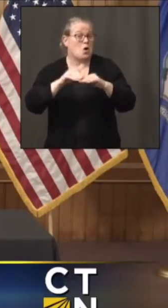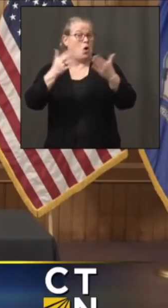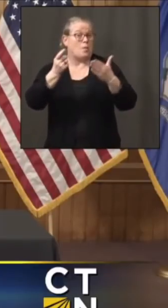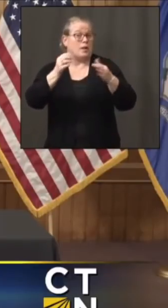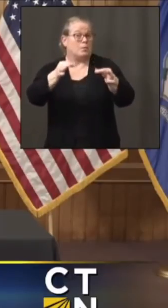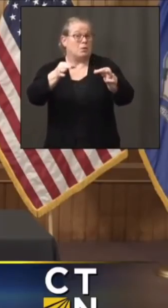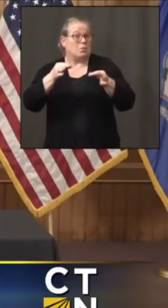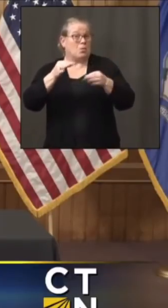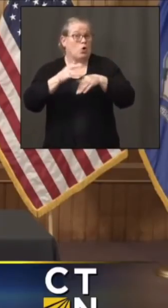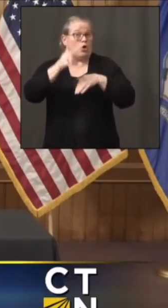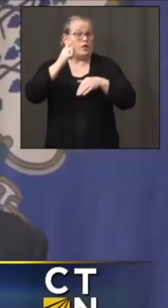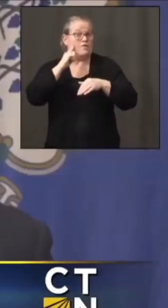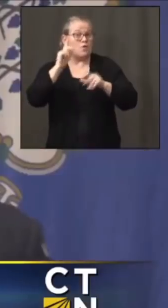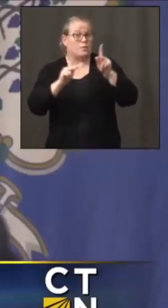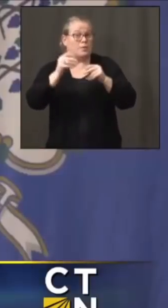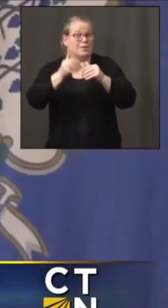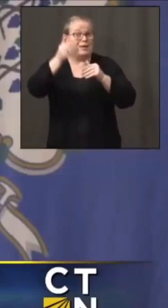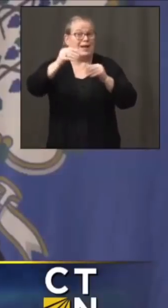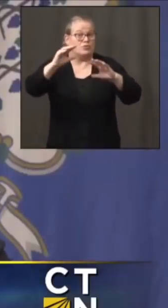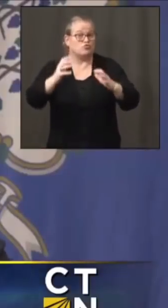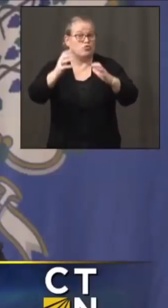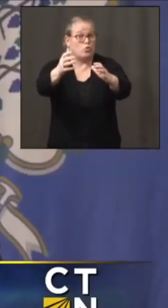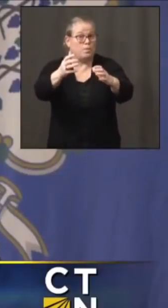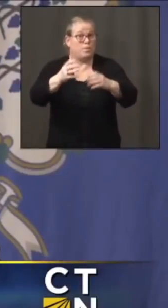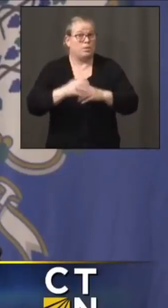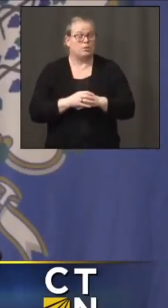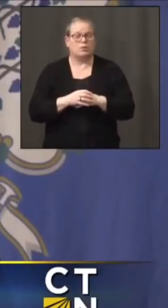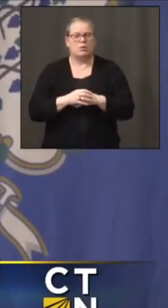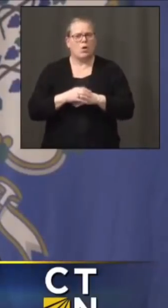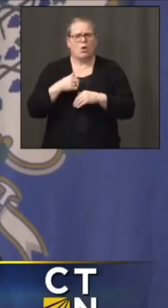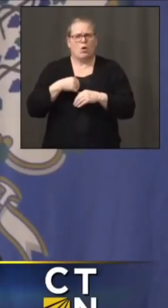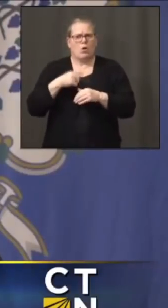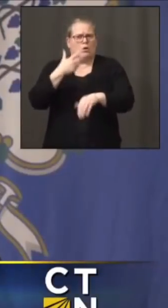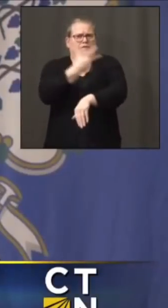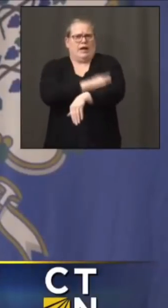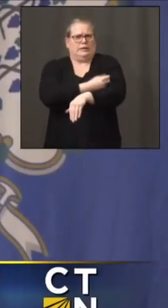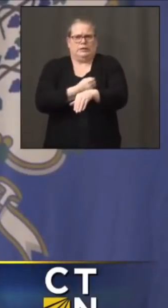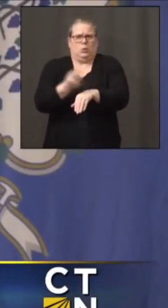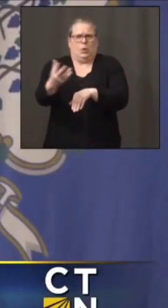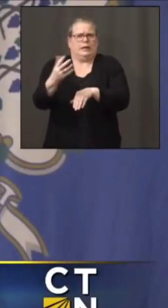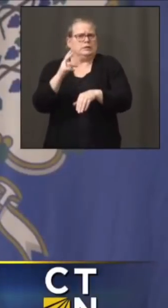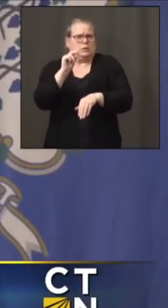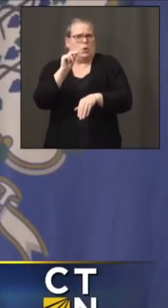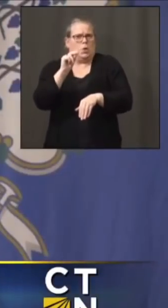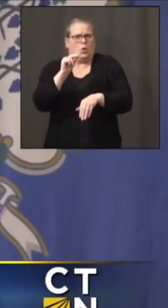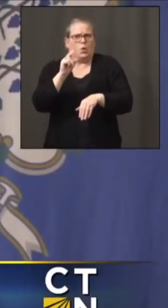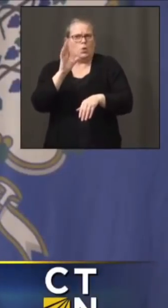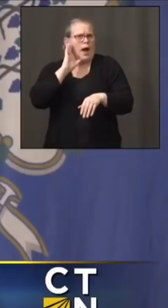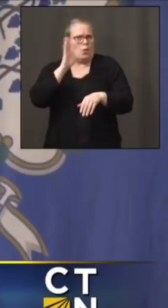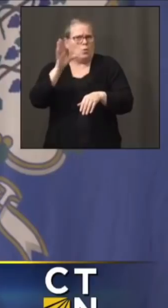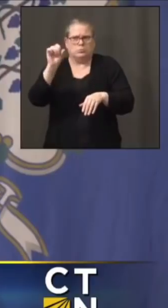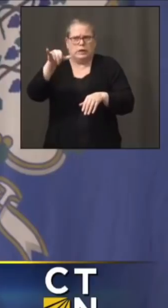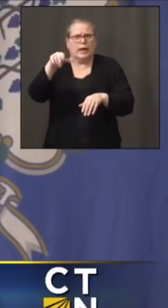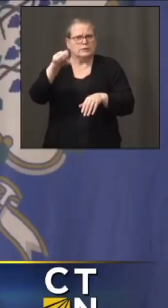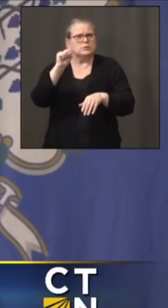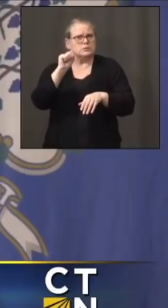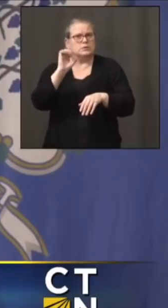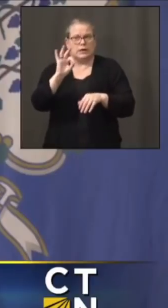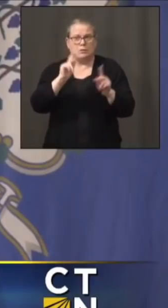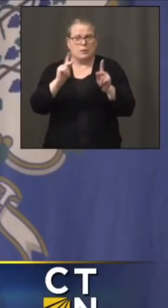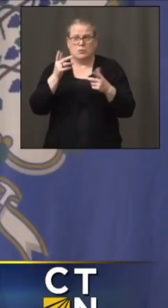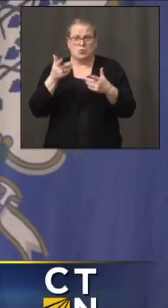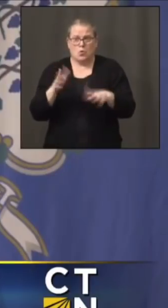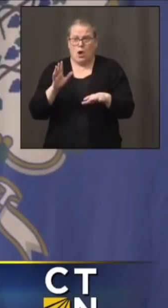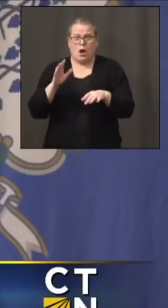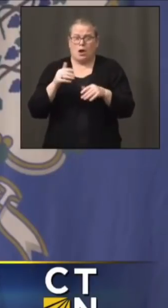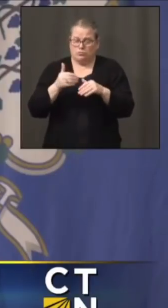sooner? Well, I'm certainly not going to let the vaccine go to waste. Right. So the answer to that would be yes. But I have a feeling